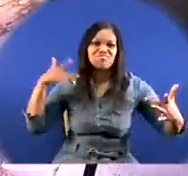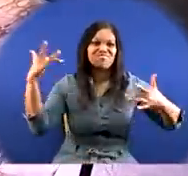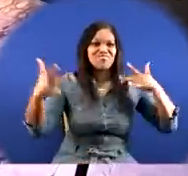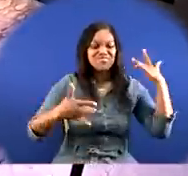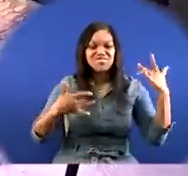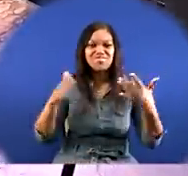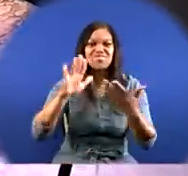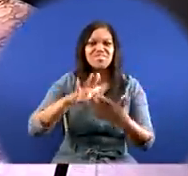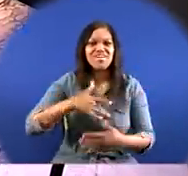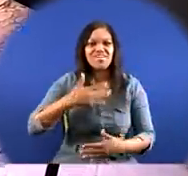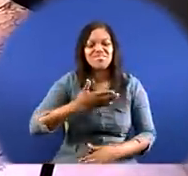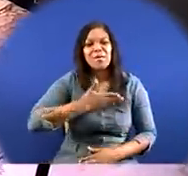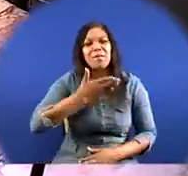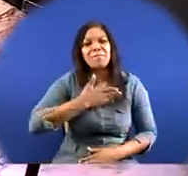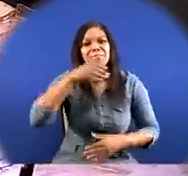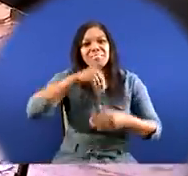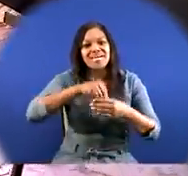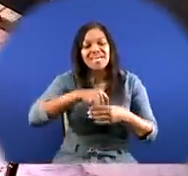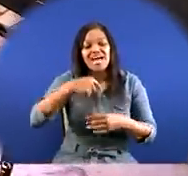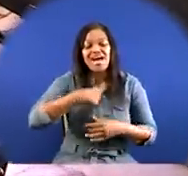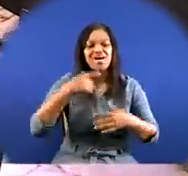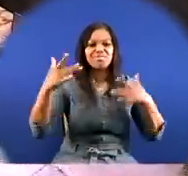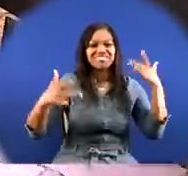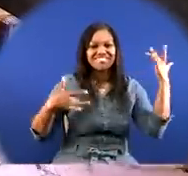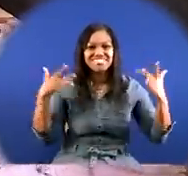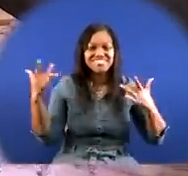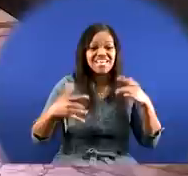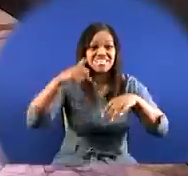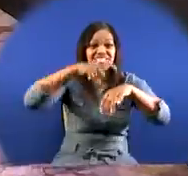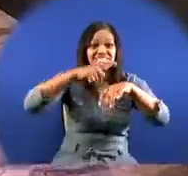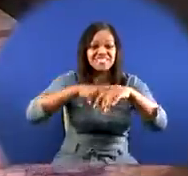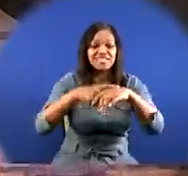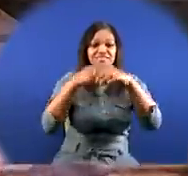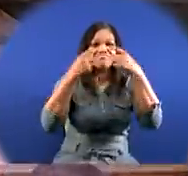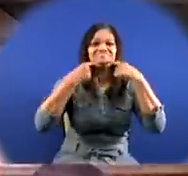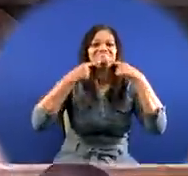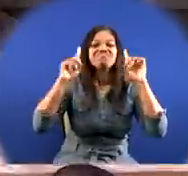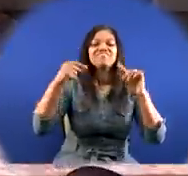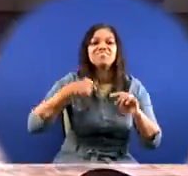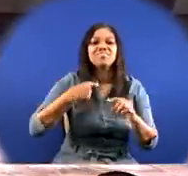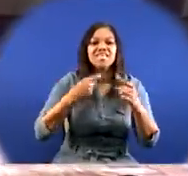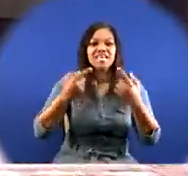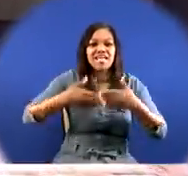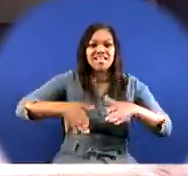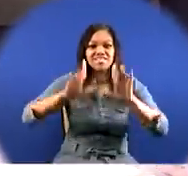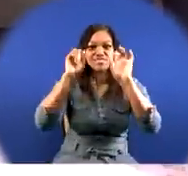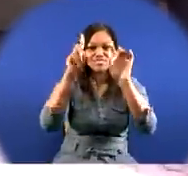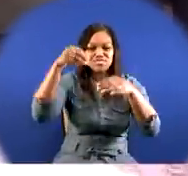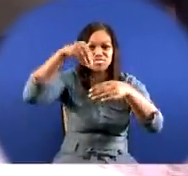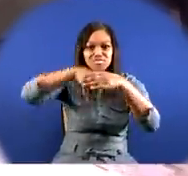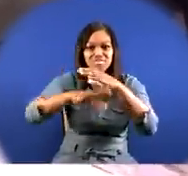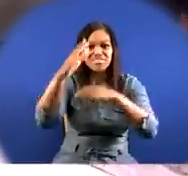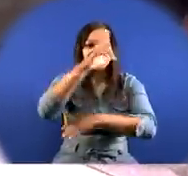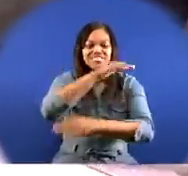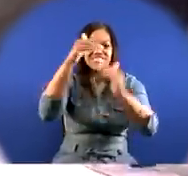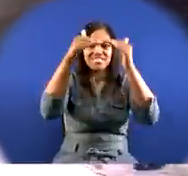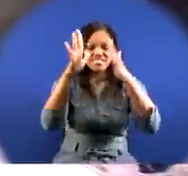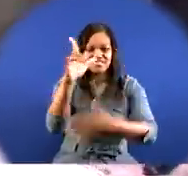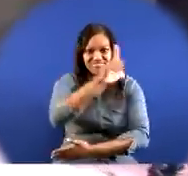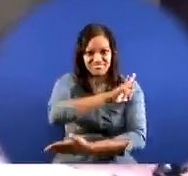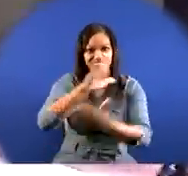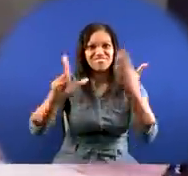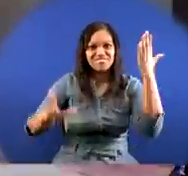be glad in it. For I was glad when they said unto me, let us go into the house of the